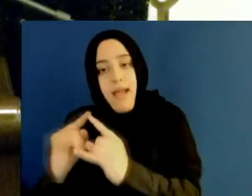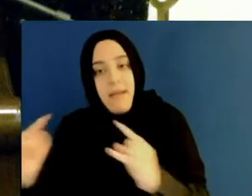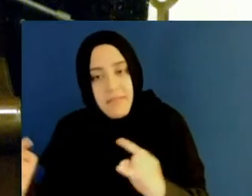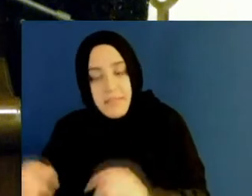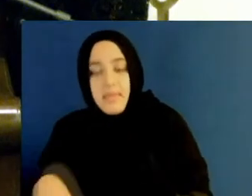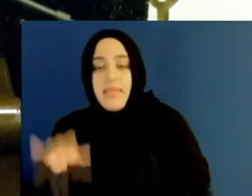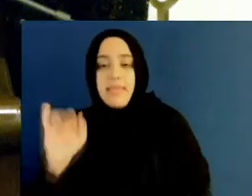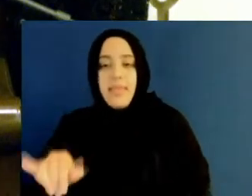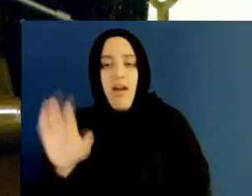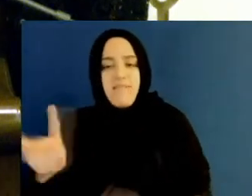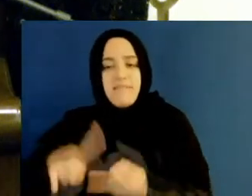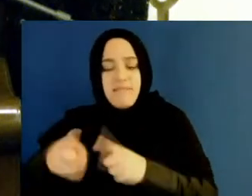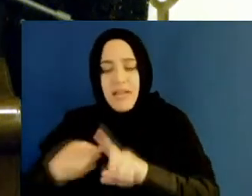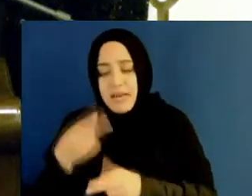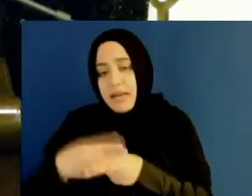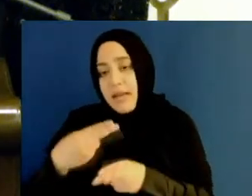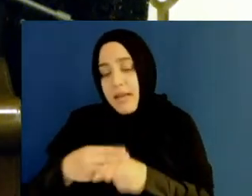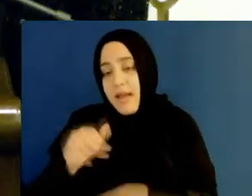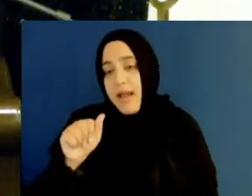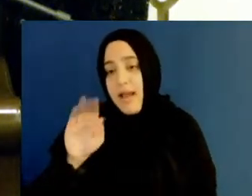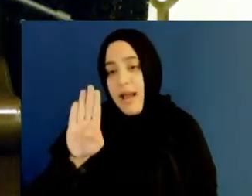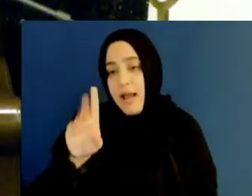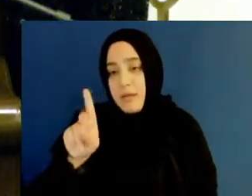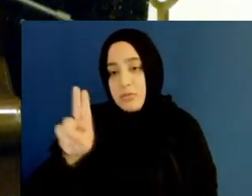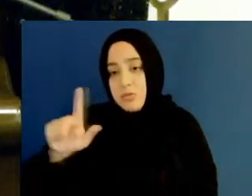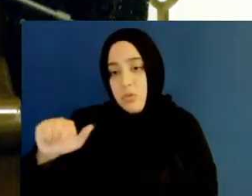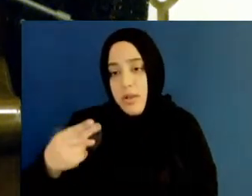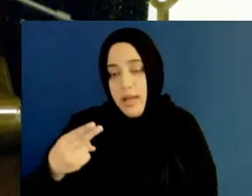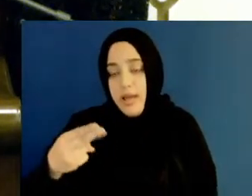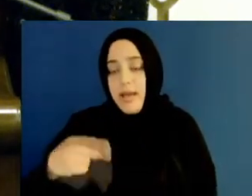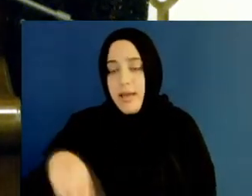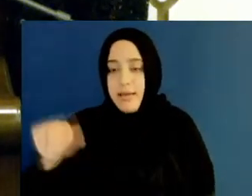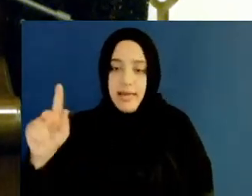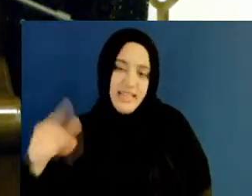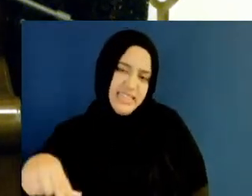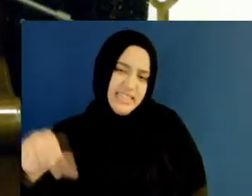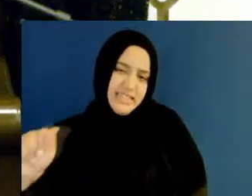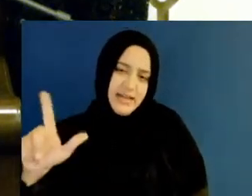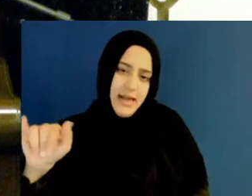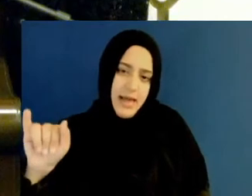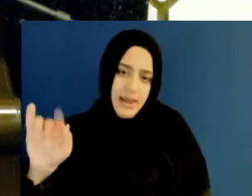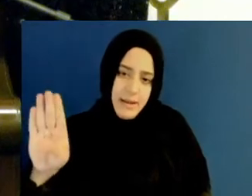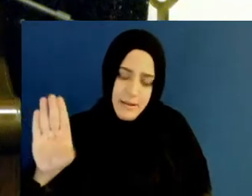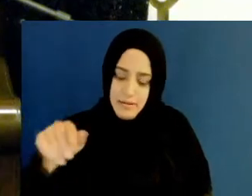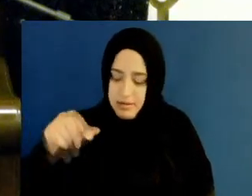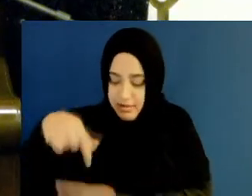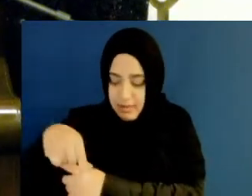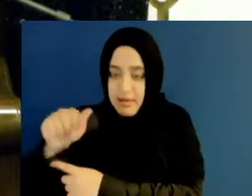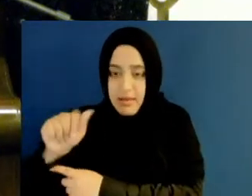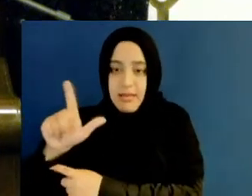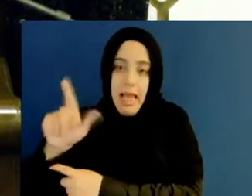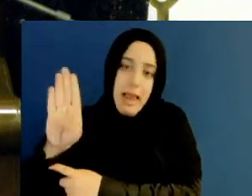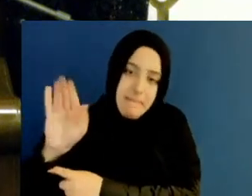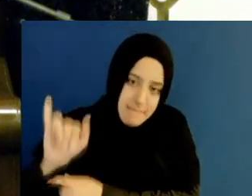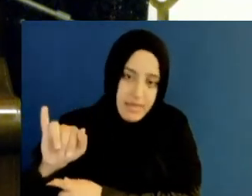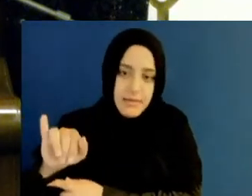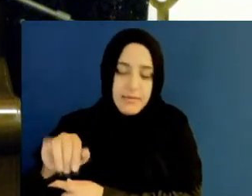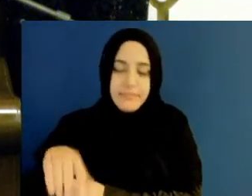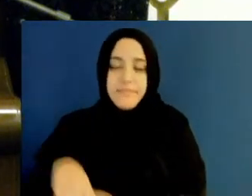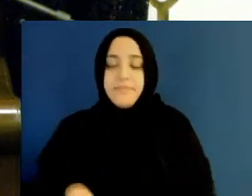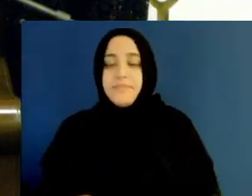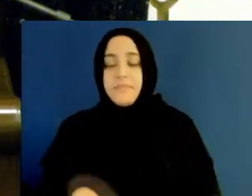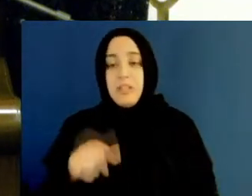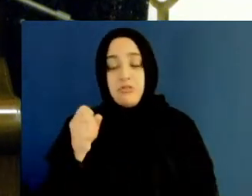ibn Umair al-Kalbi. He went and represented in the first battle of the day, the